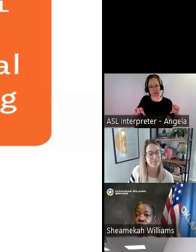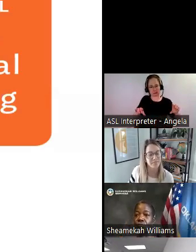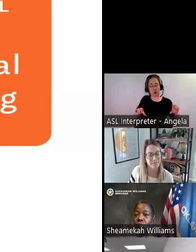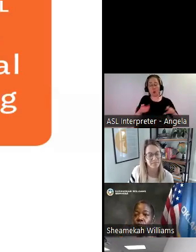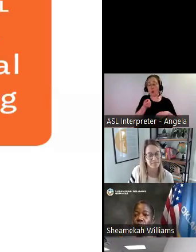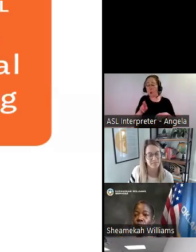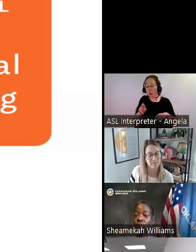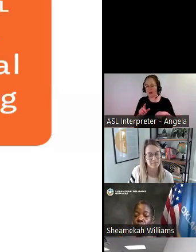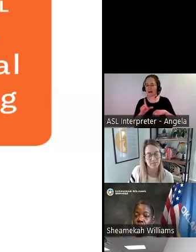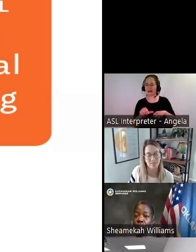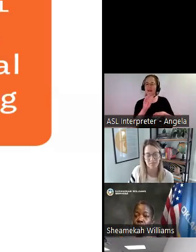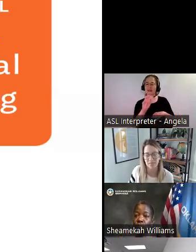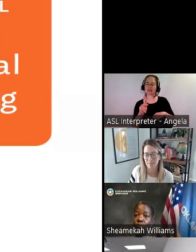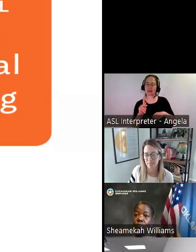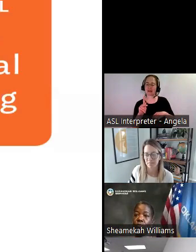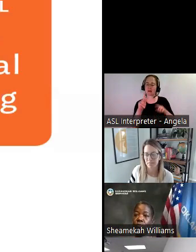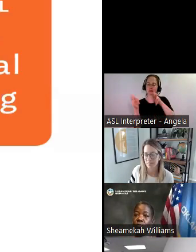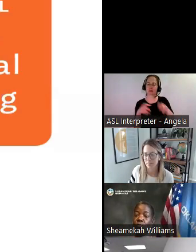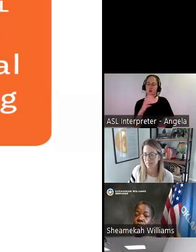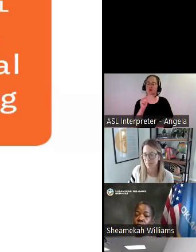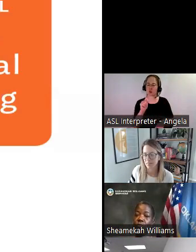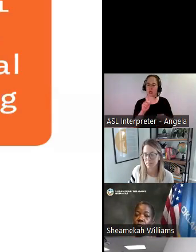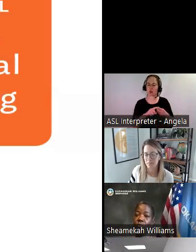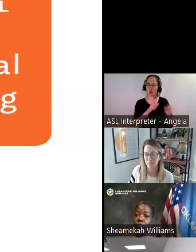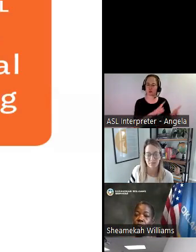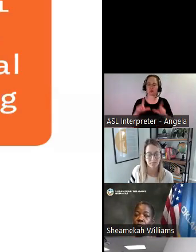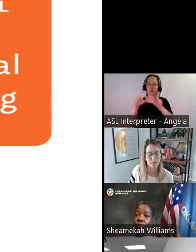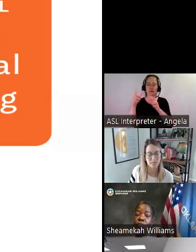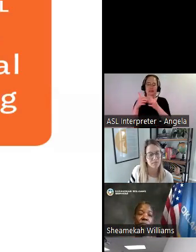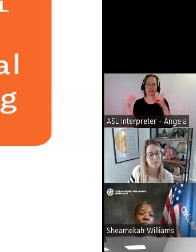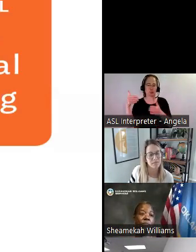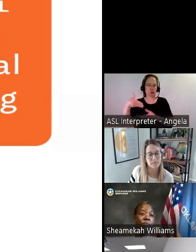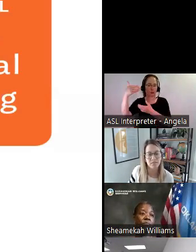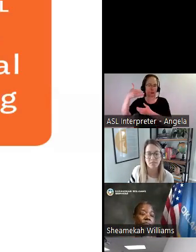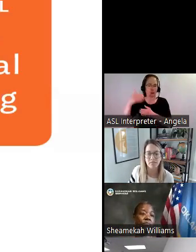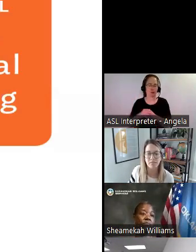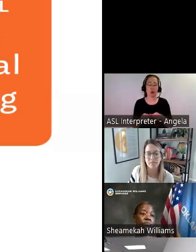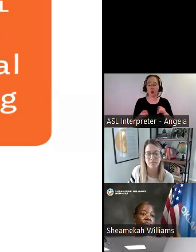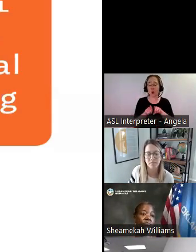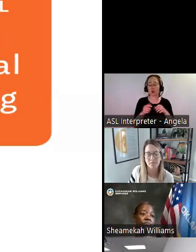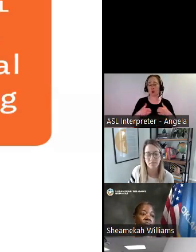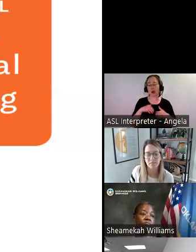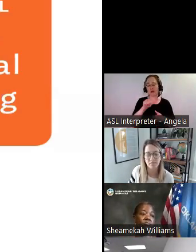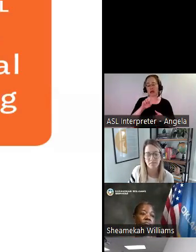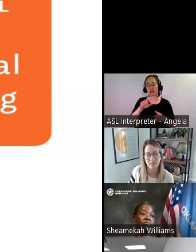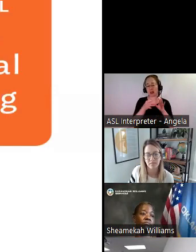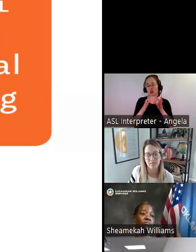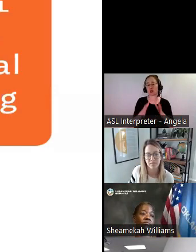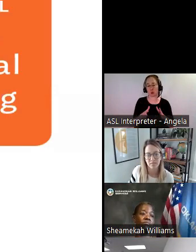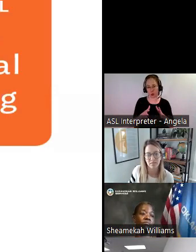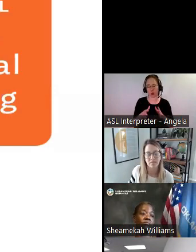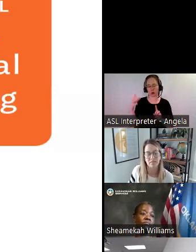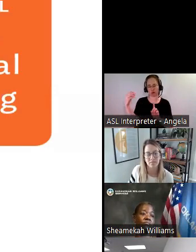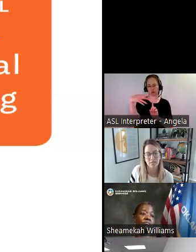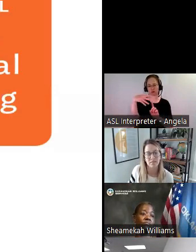or clicking the link in the chat pod to view in a separate window. We also have an ASL interpreter who is spotlit on